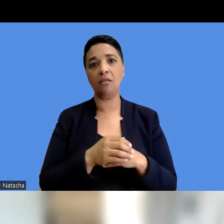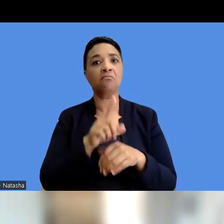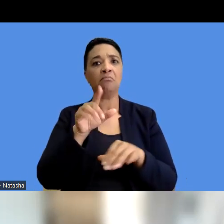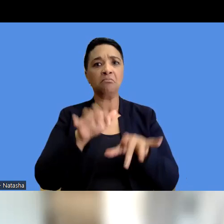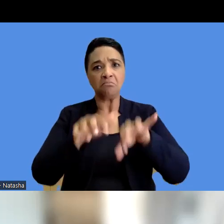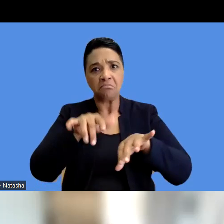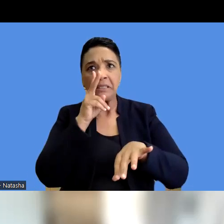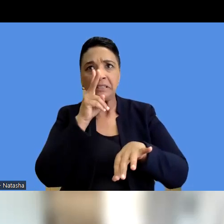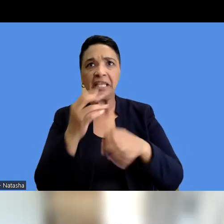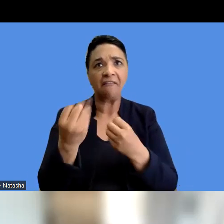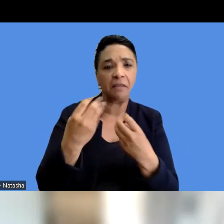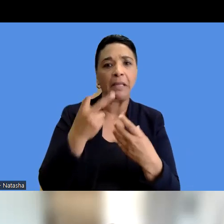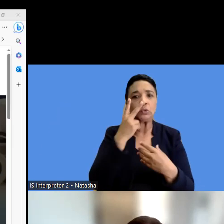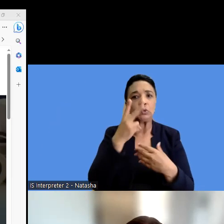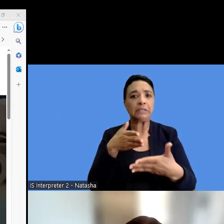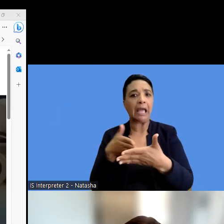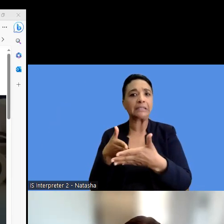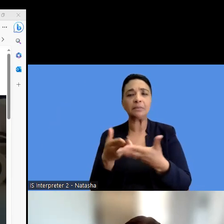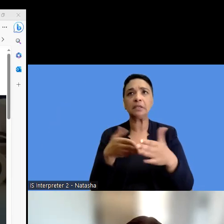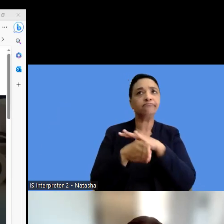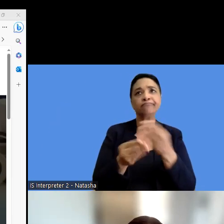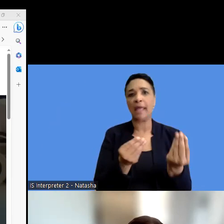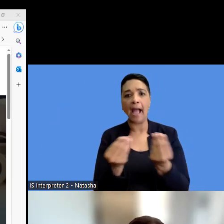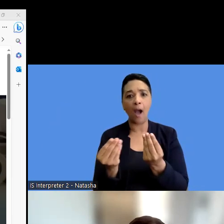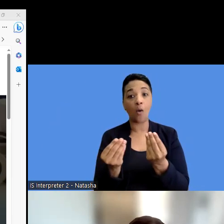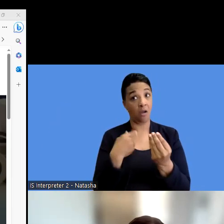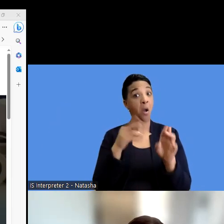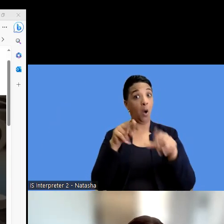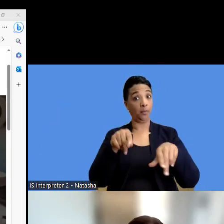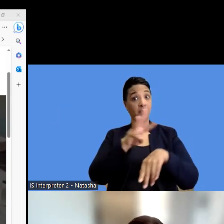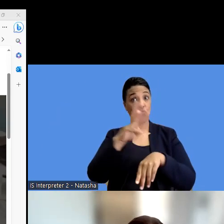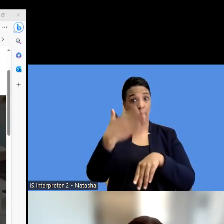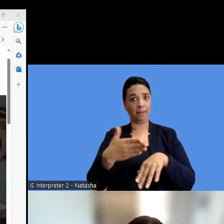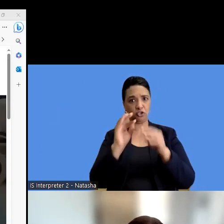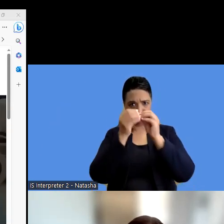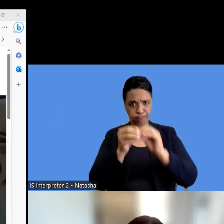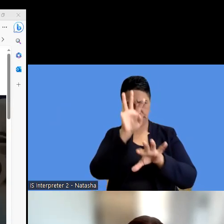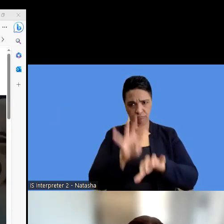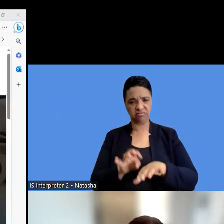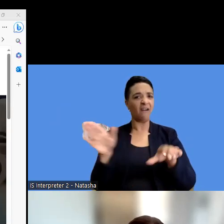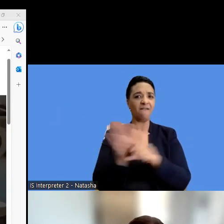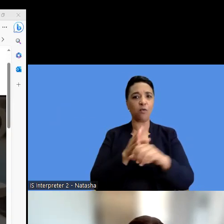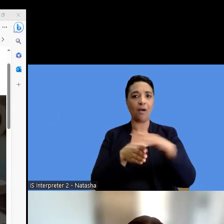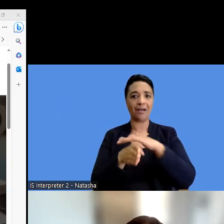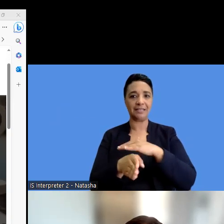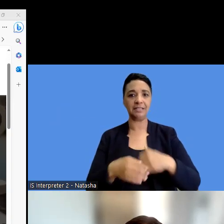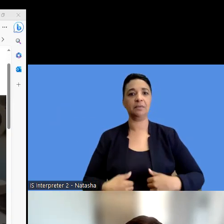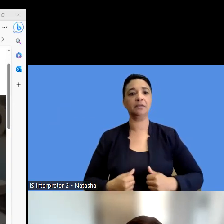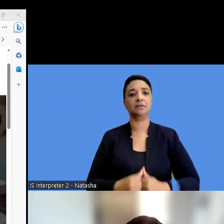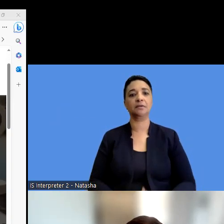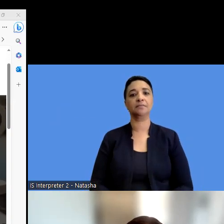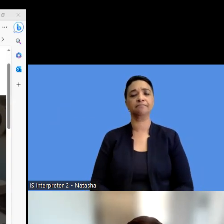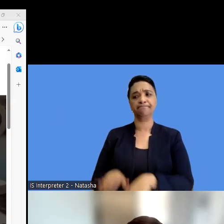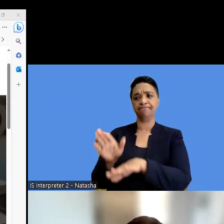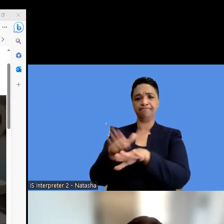you, including on accessibility. The website should be fully accessible. Can I just quickly check, Ulrika or